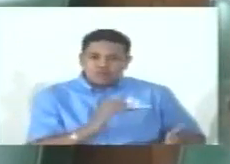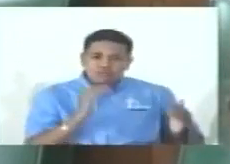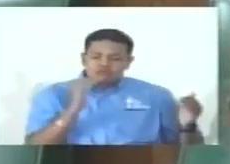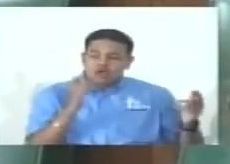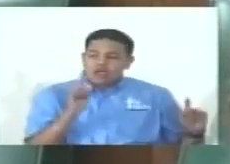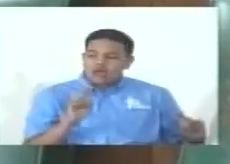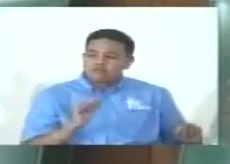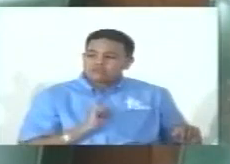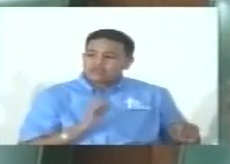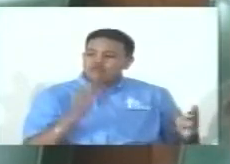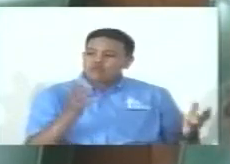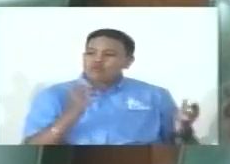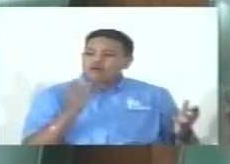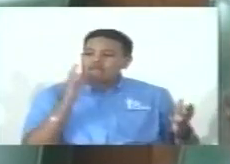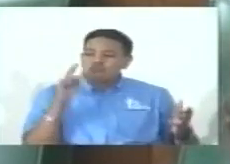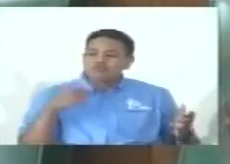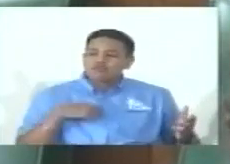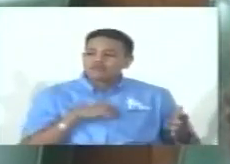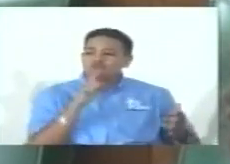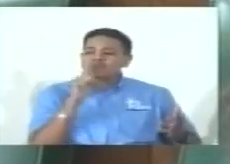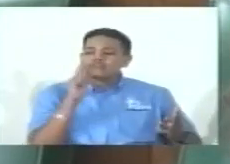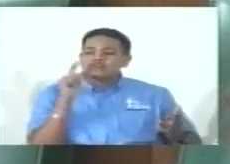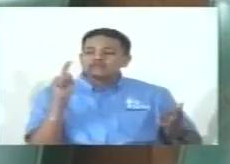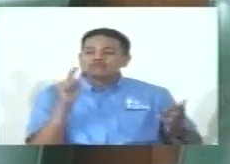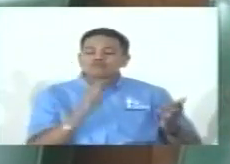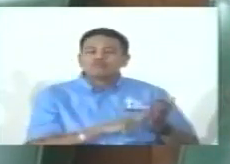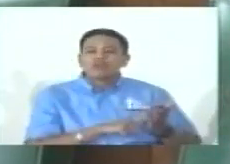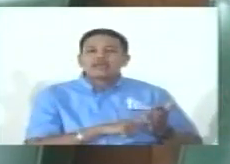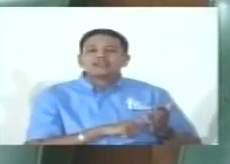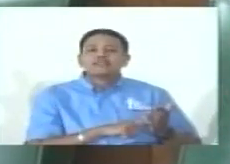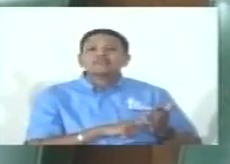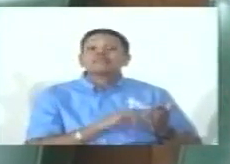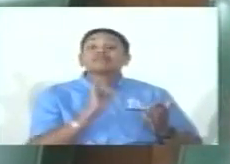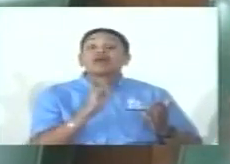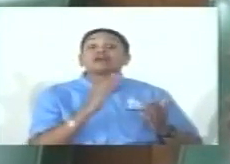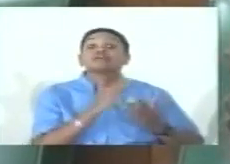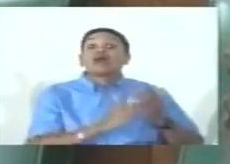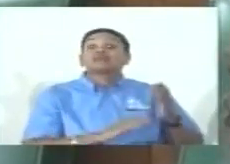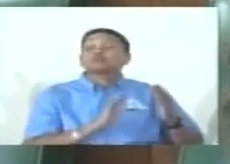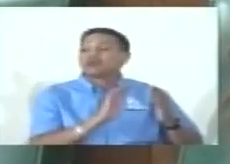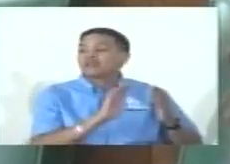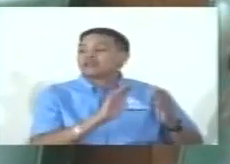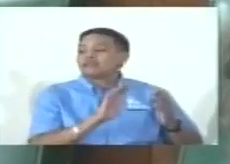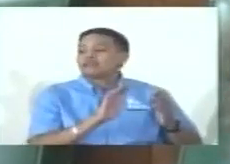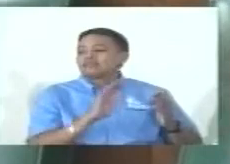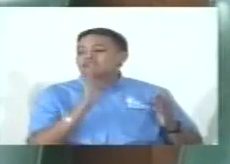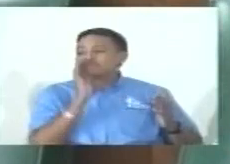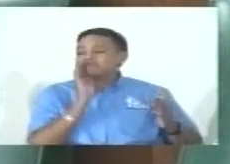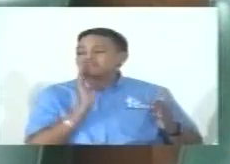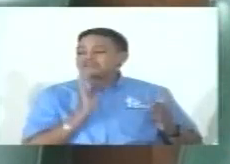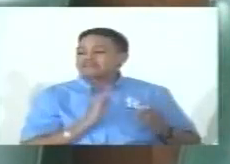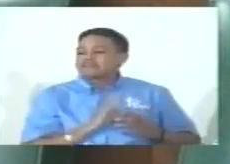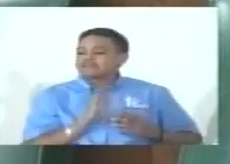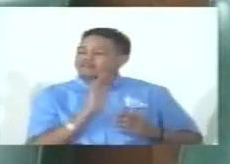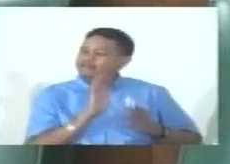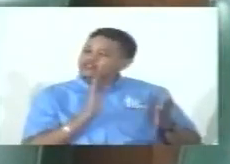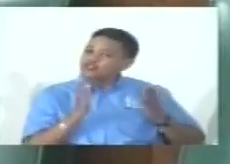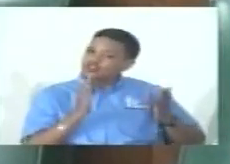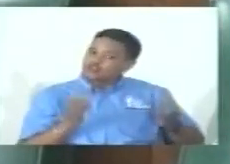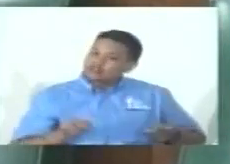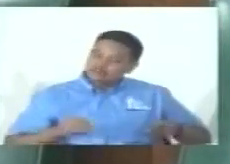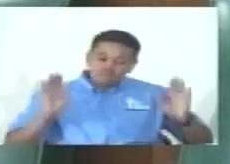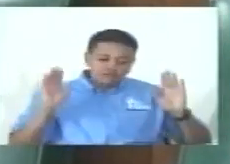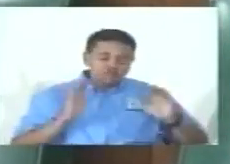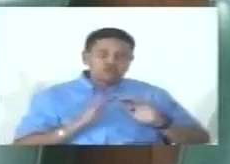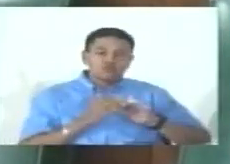And I just want for us to recognize that aspect of his service to country and